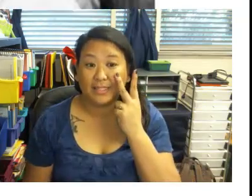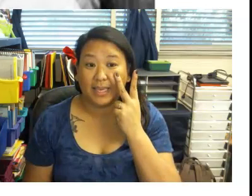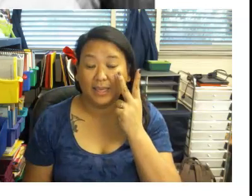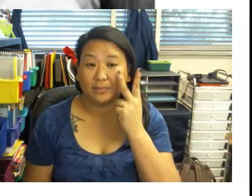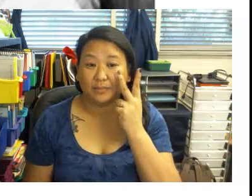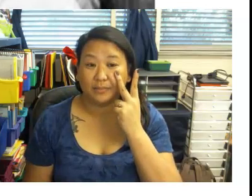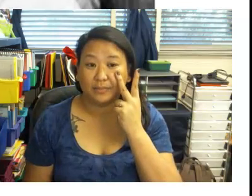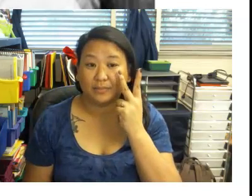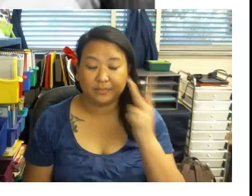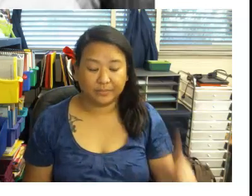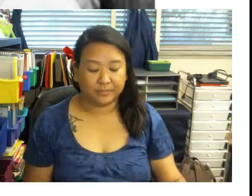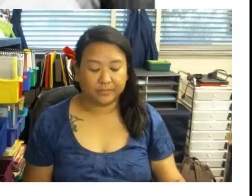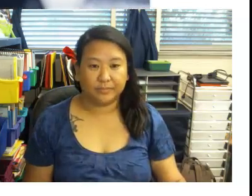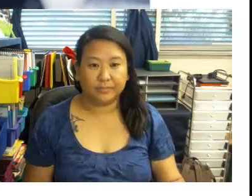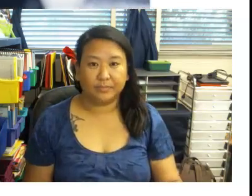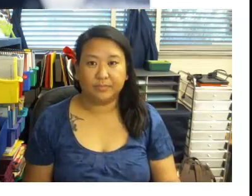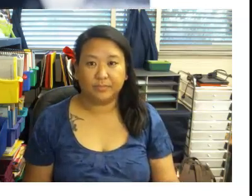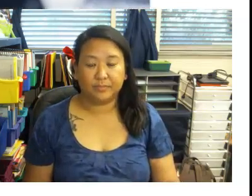Let's see.